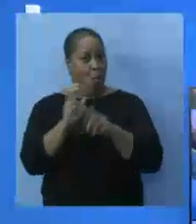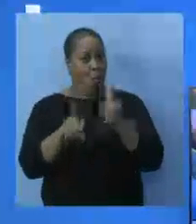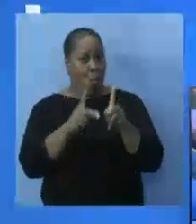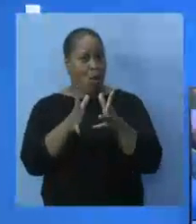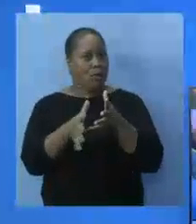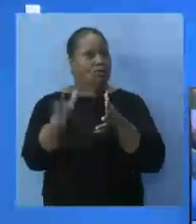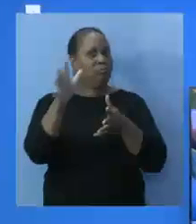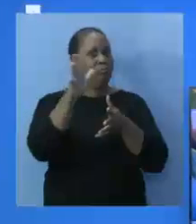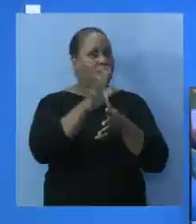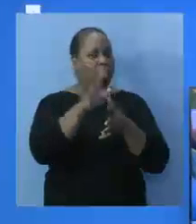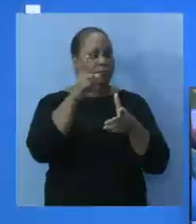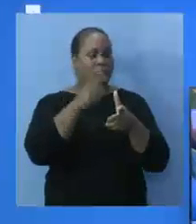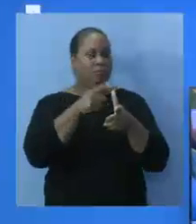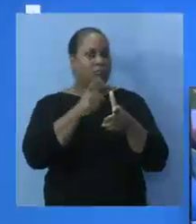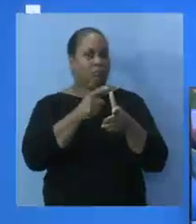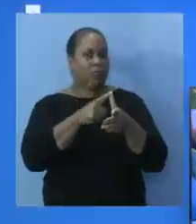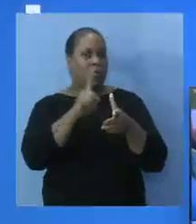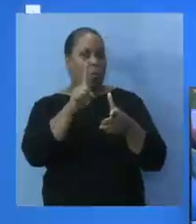in phase 1A.